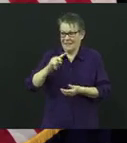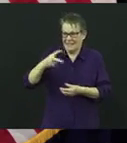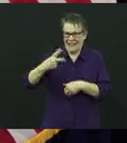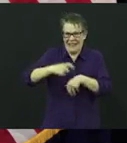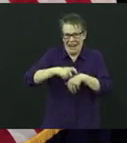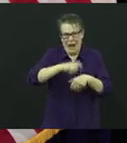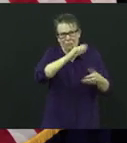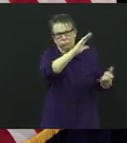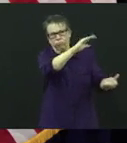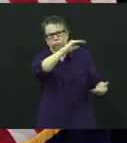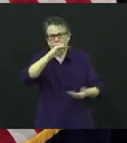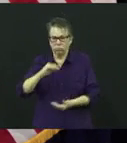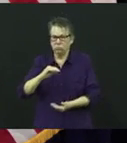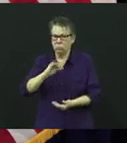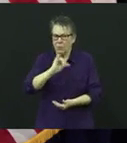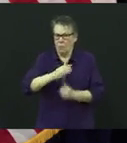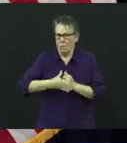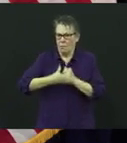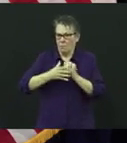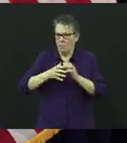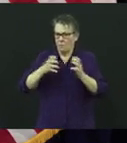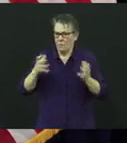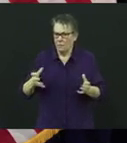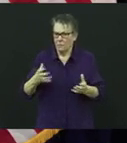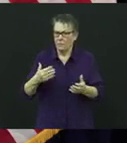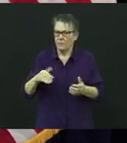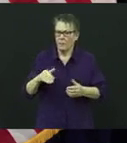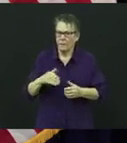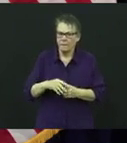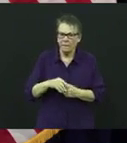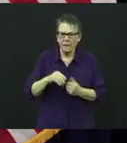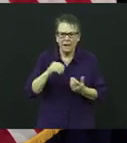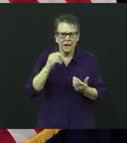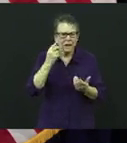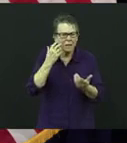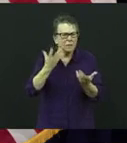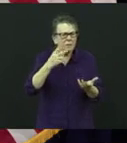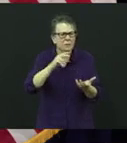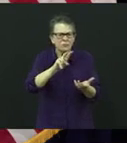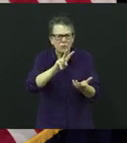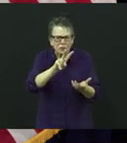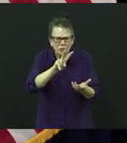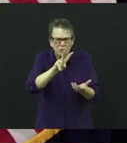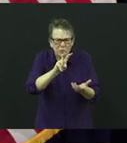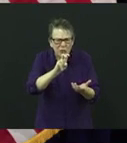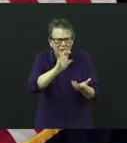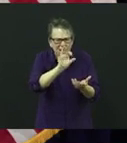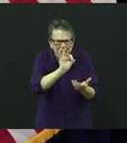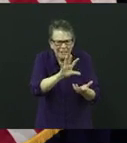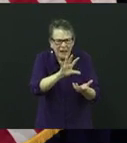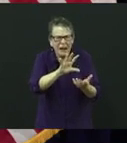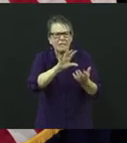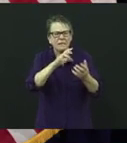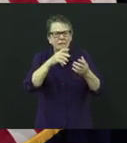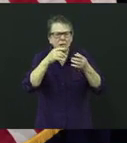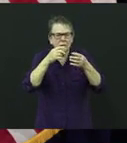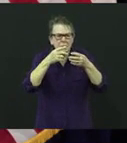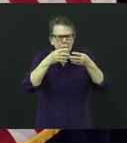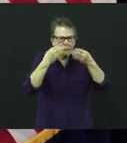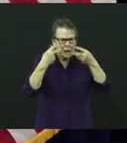N95 masks and more than 84,000 respirators, among other gear. As I welcome